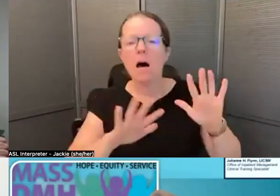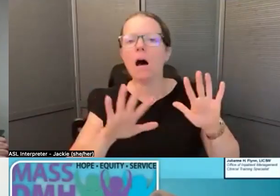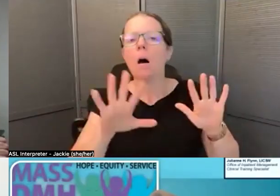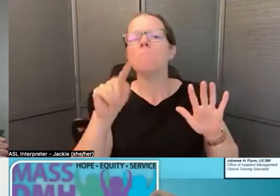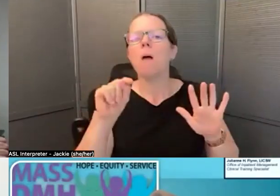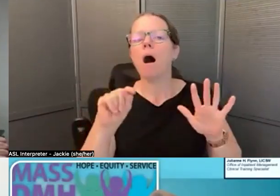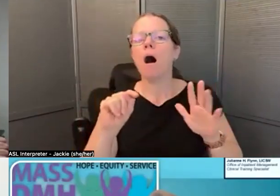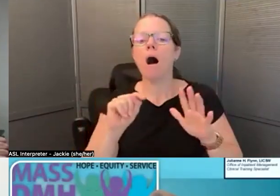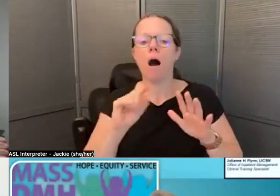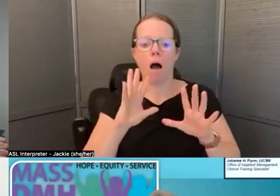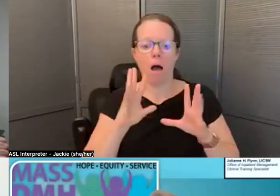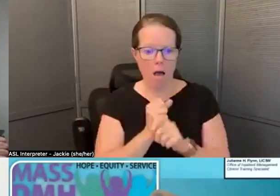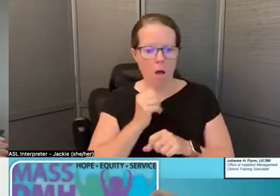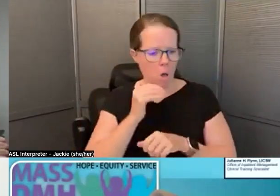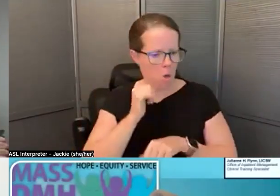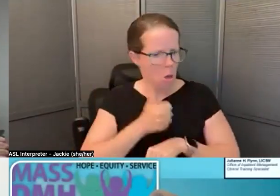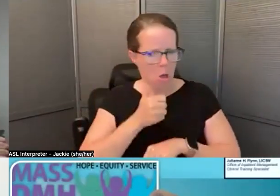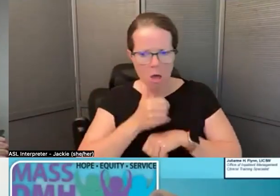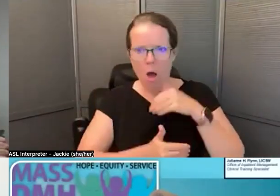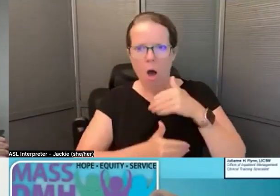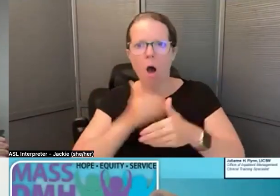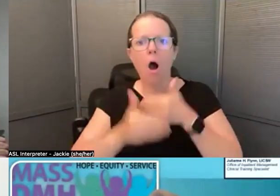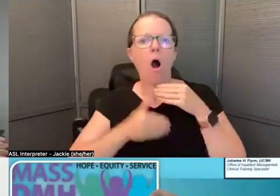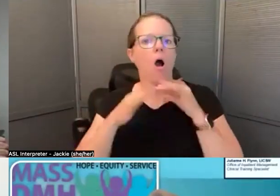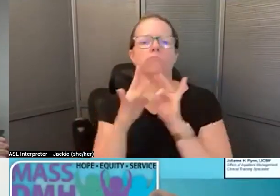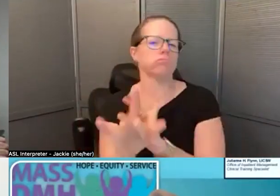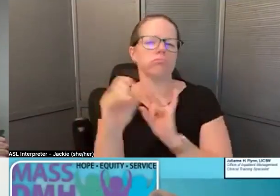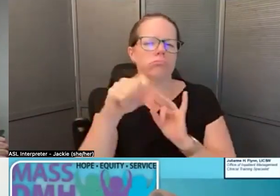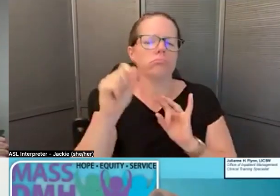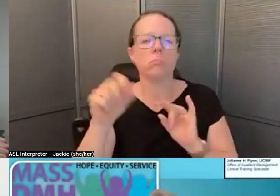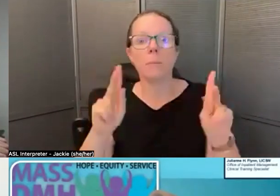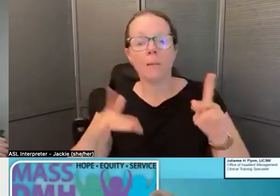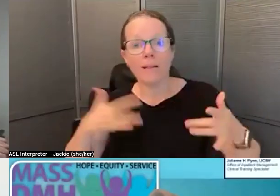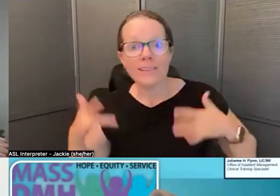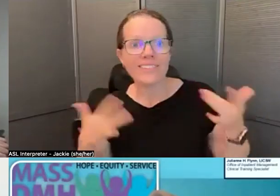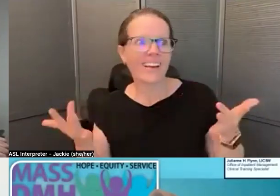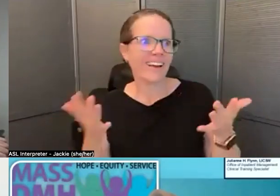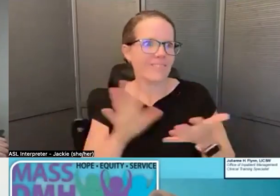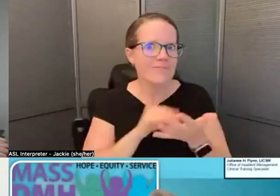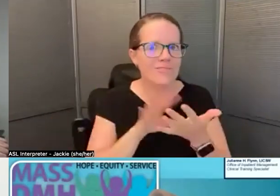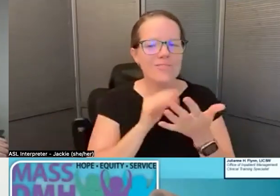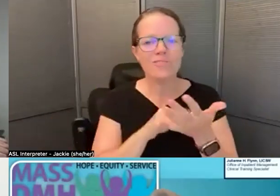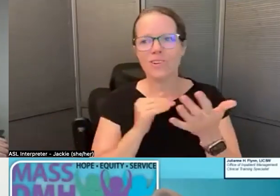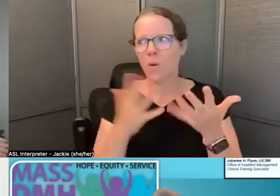were excited and interested in learning and being able to use their skills, it was okay.